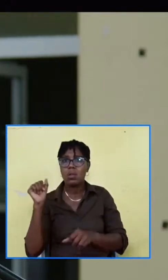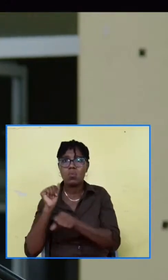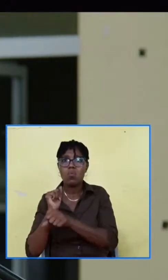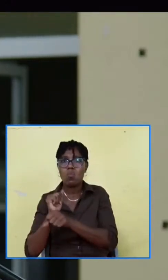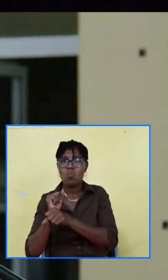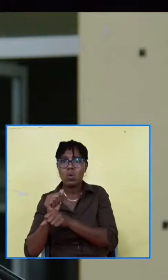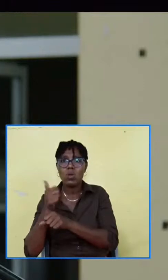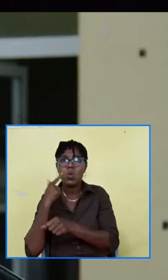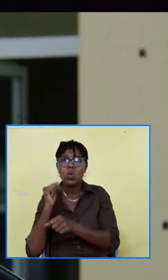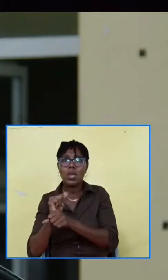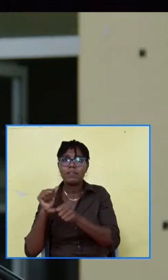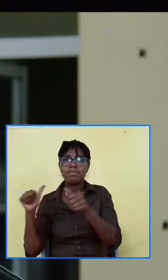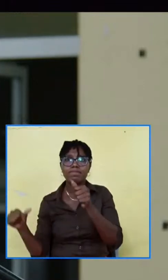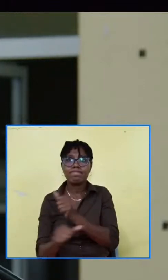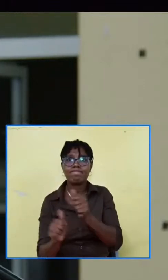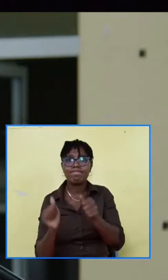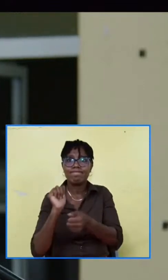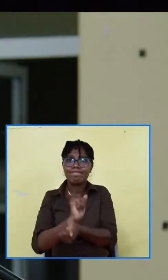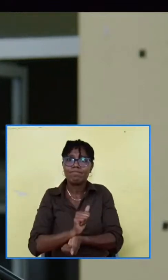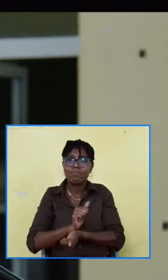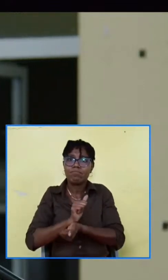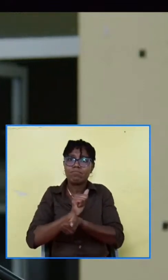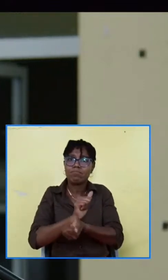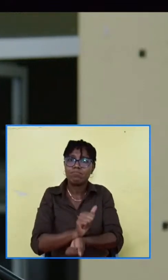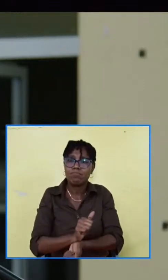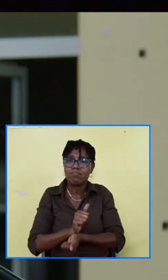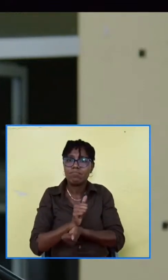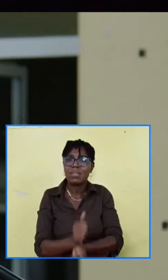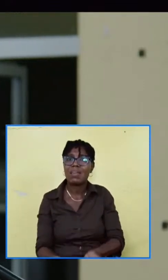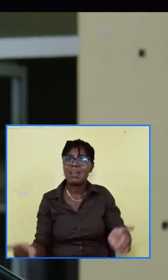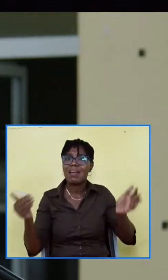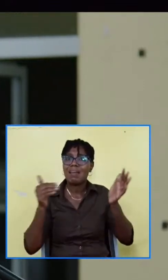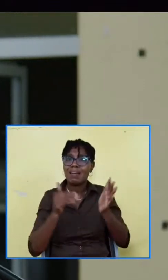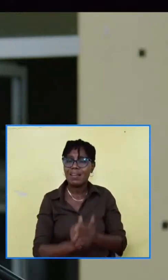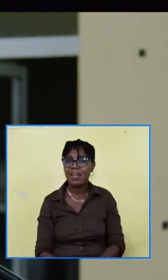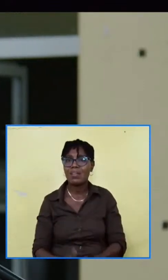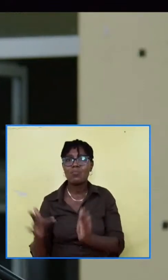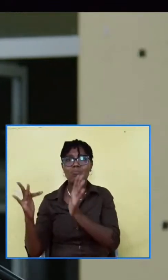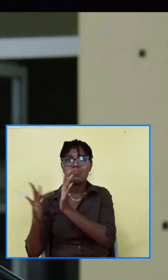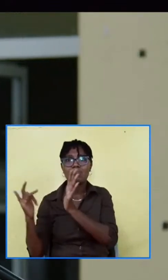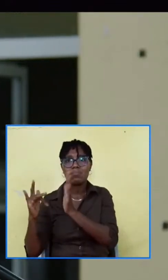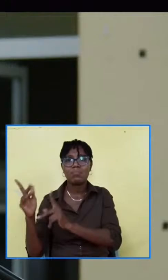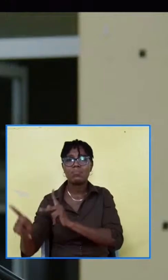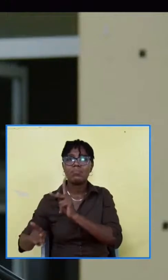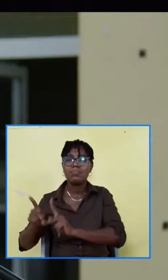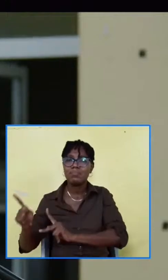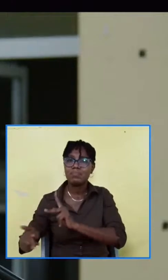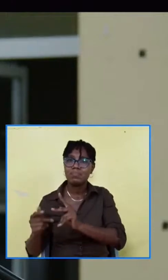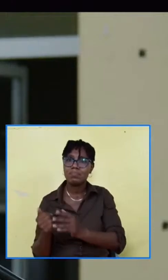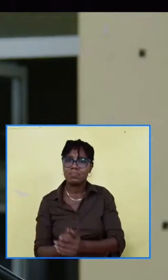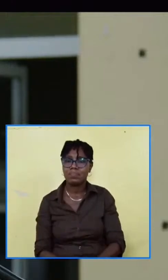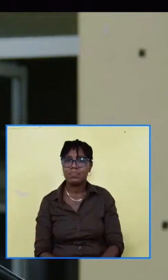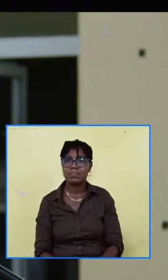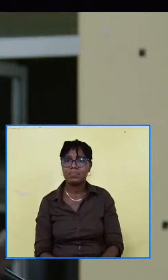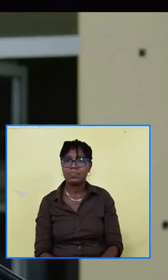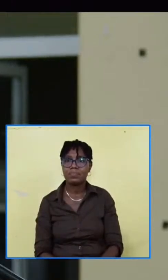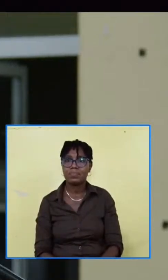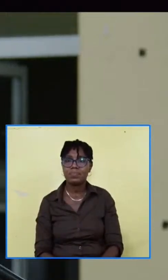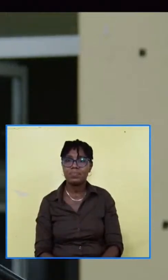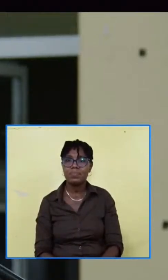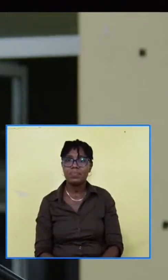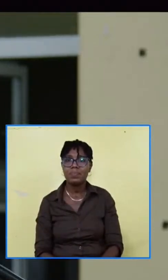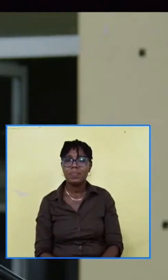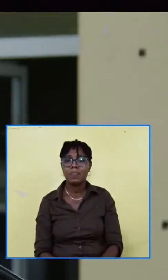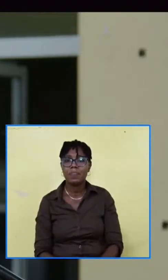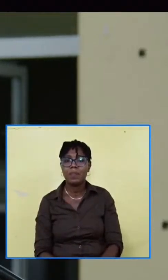it is. It's almost like modern day slavery. It's not right. It's not fair. We're taking advantage of people. And I'm not saying,